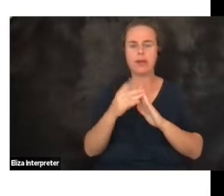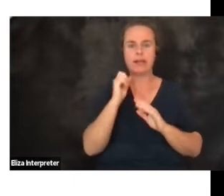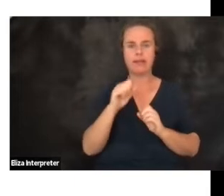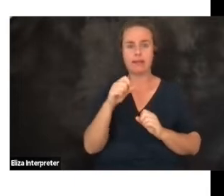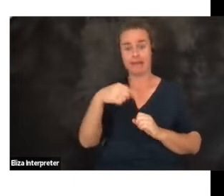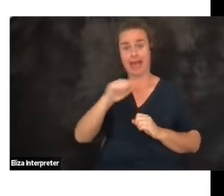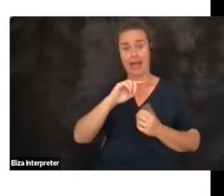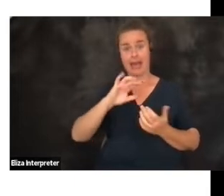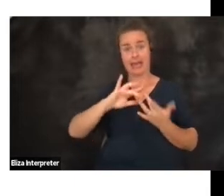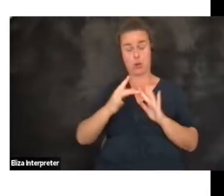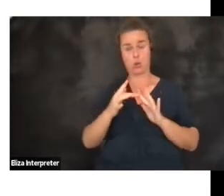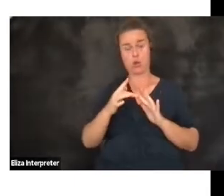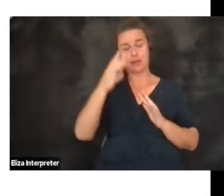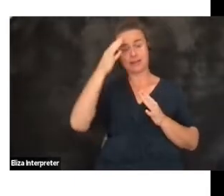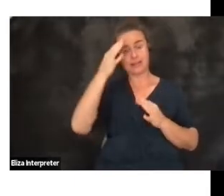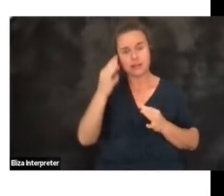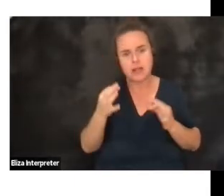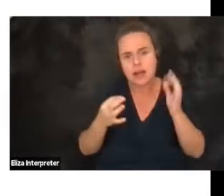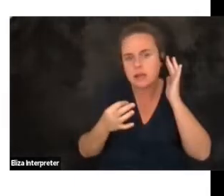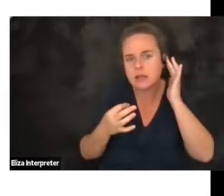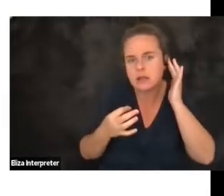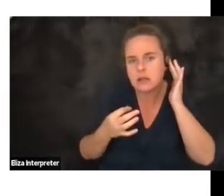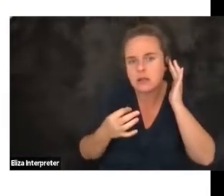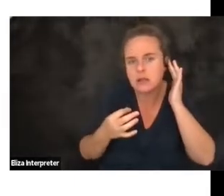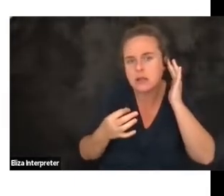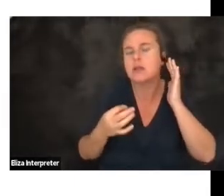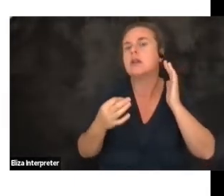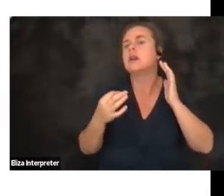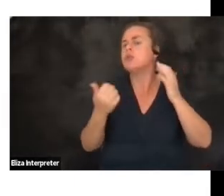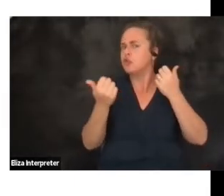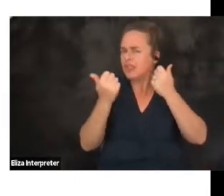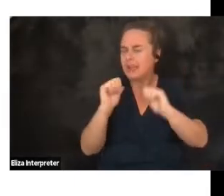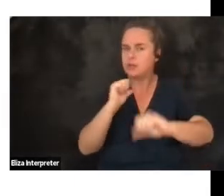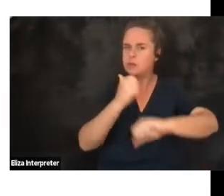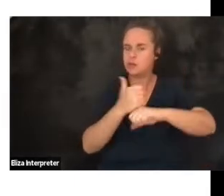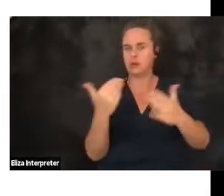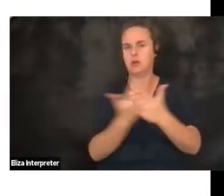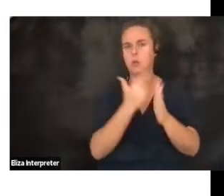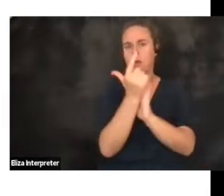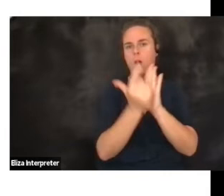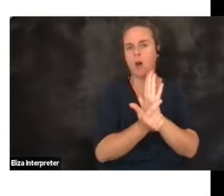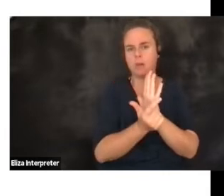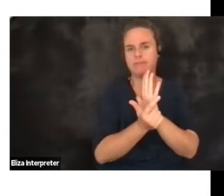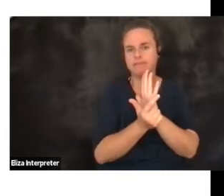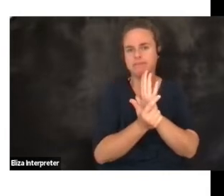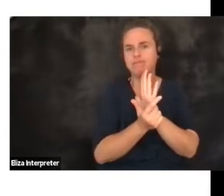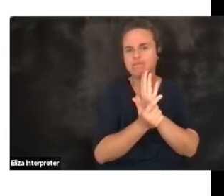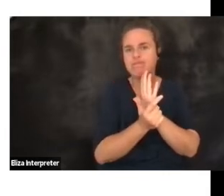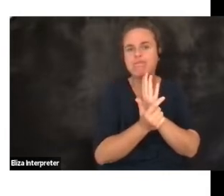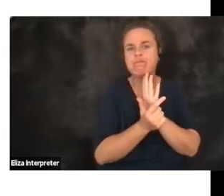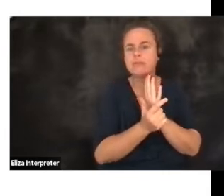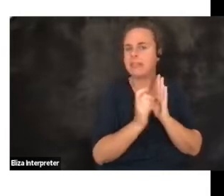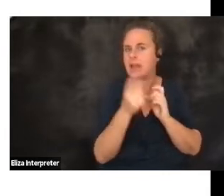getting new law. And the new law was meant to ensure